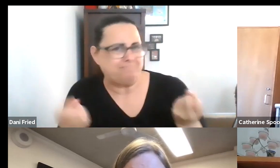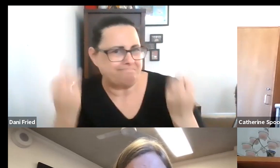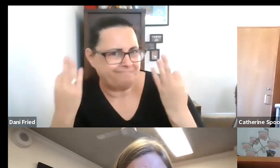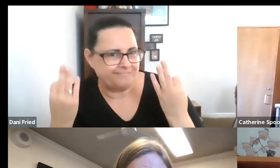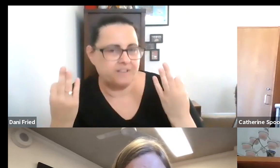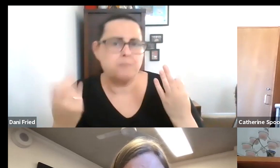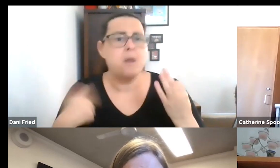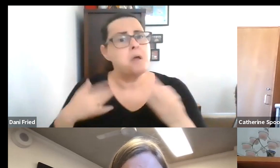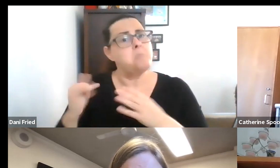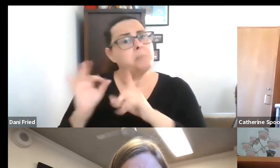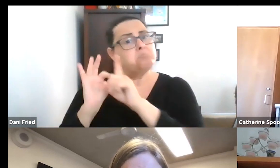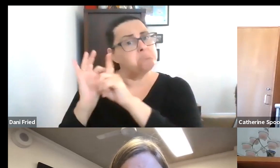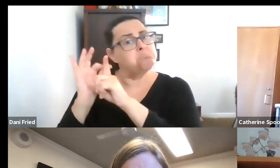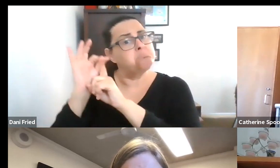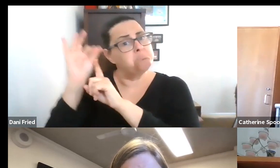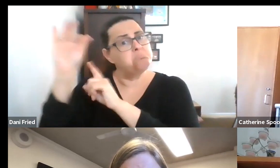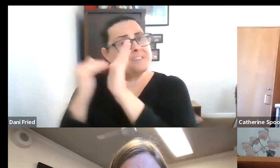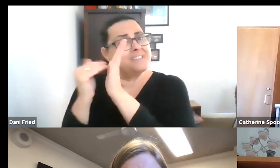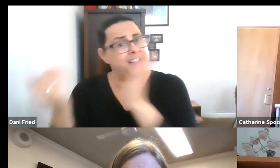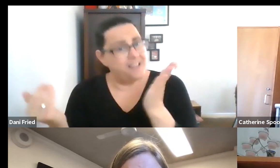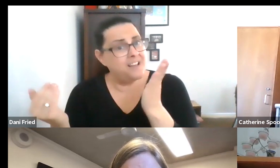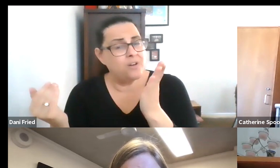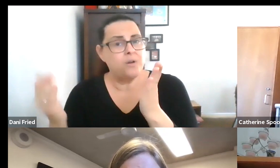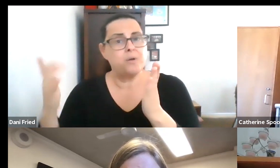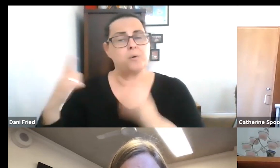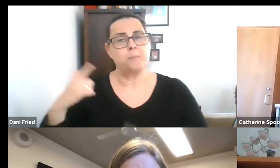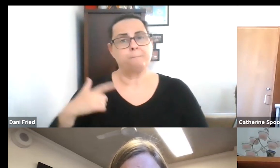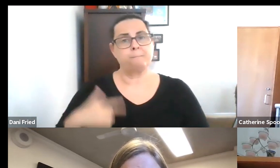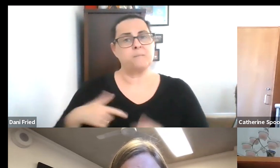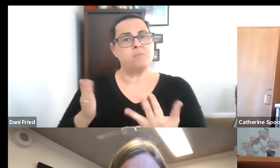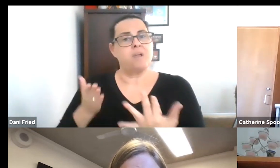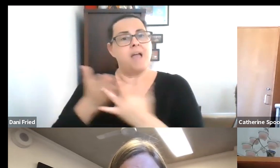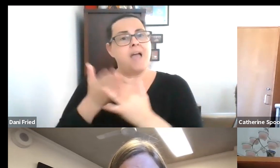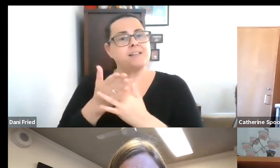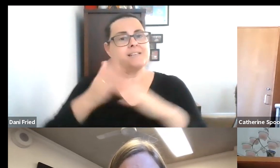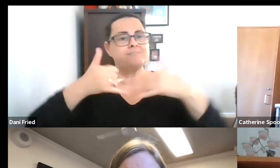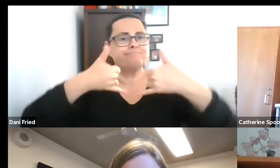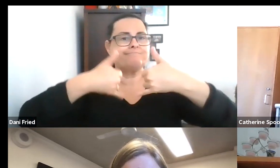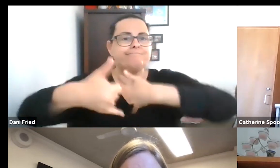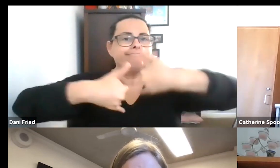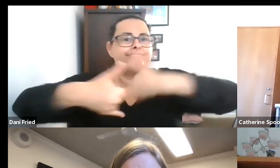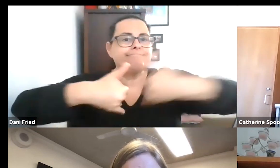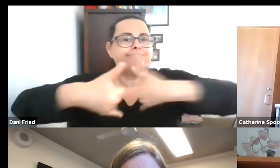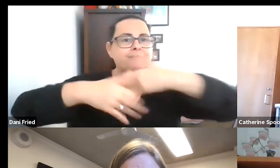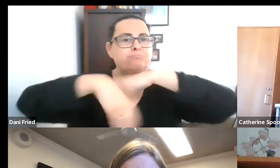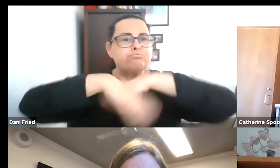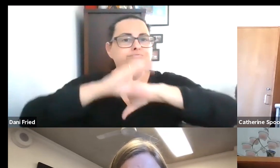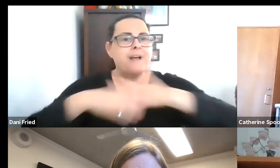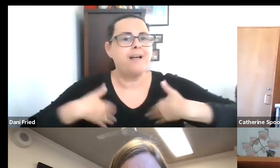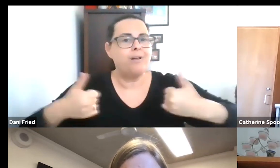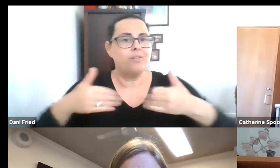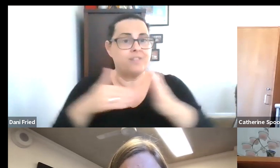changed. It may be changing because of the access to telehealth now. I was just speaking with someone last week